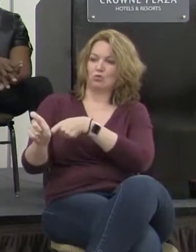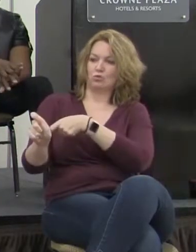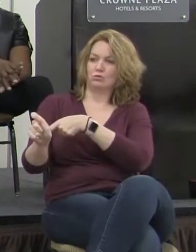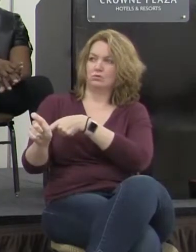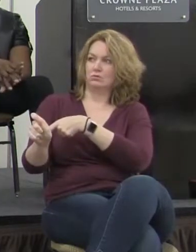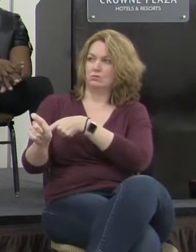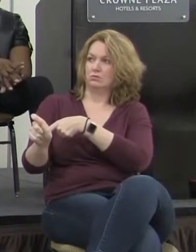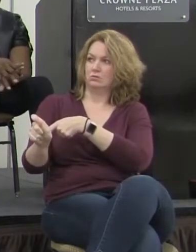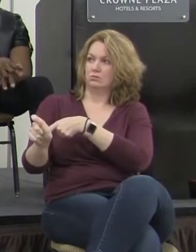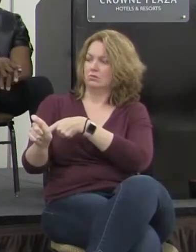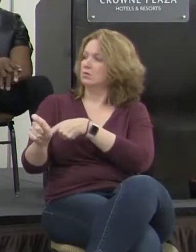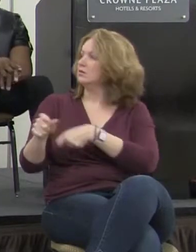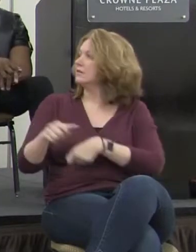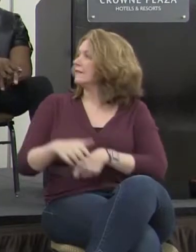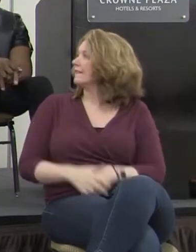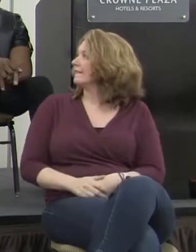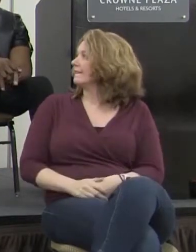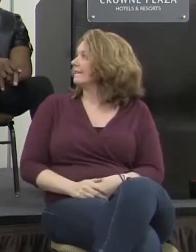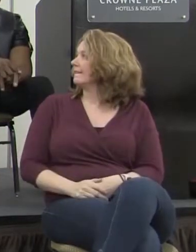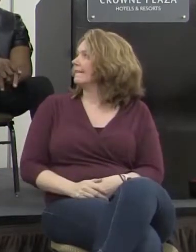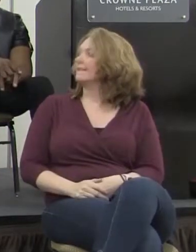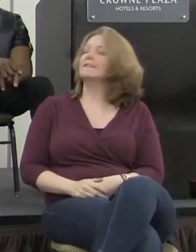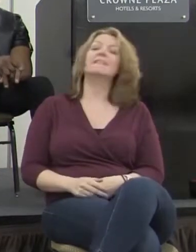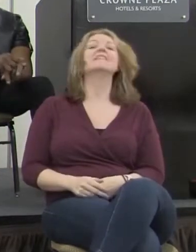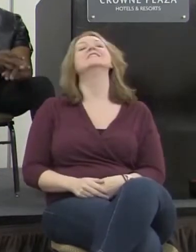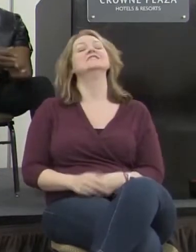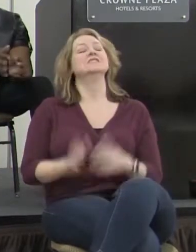no forewarning. I'm sorry, but